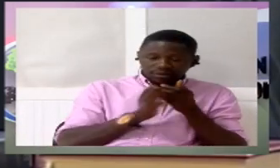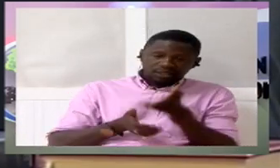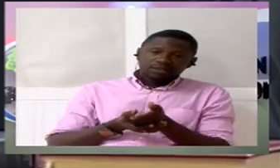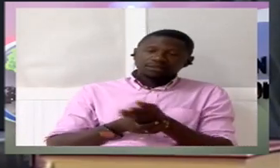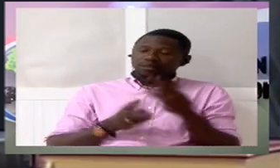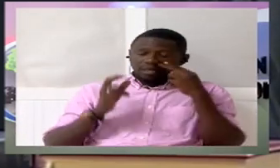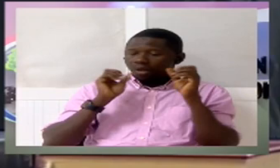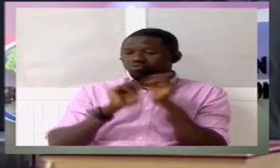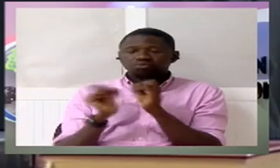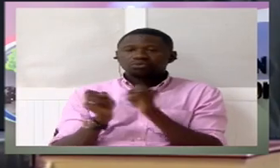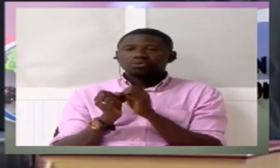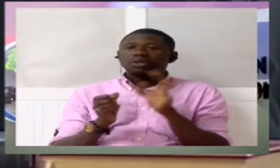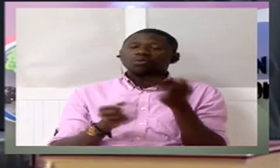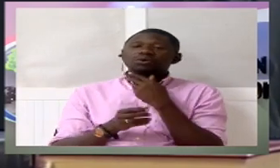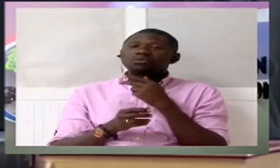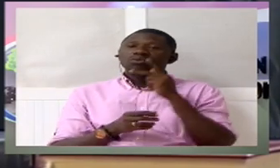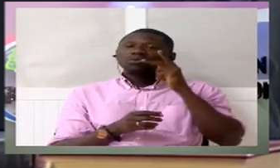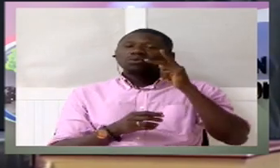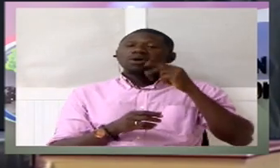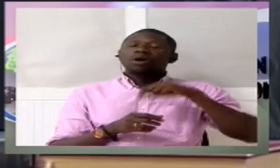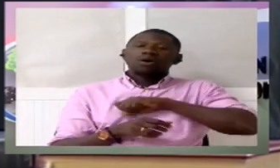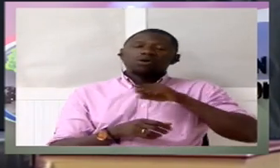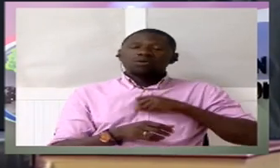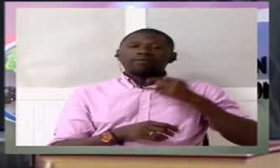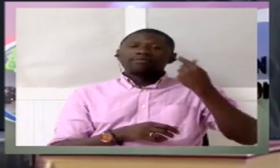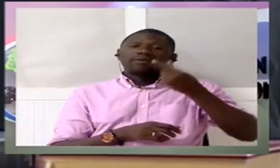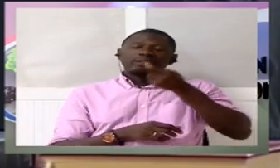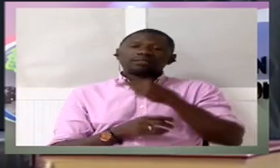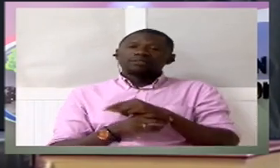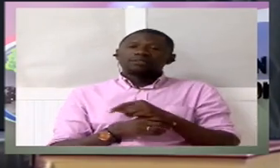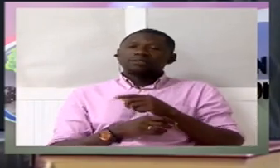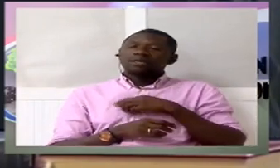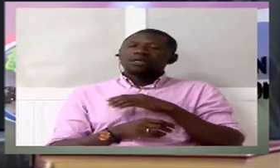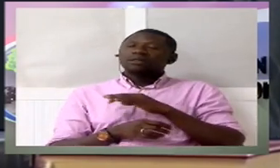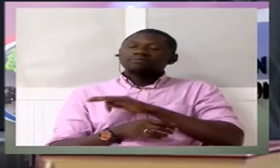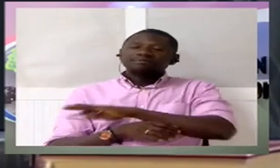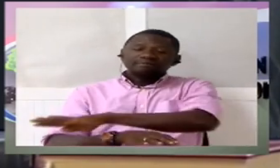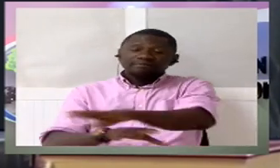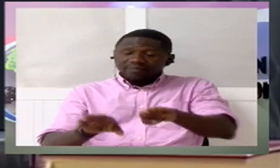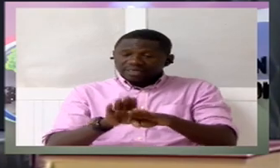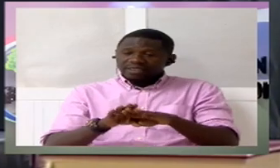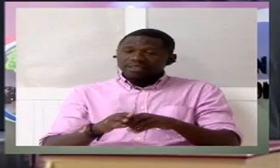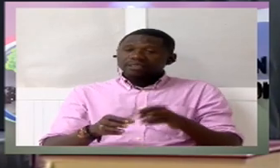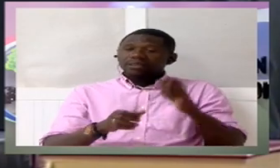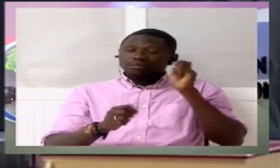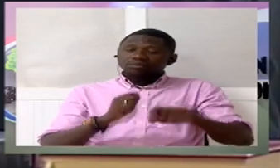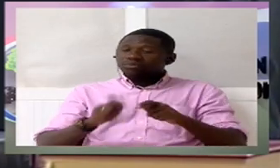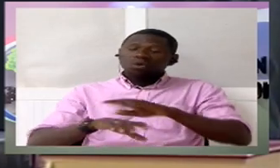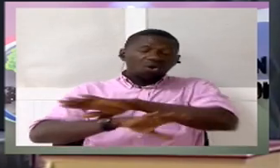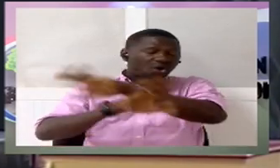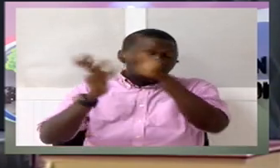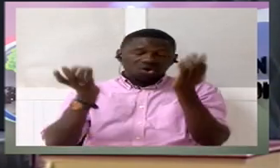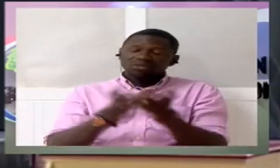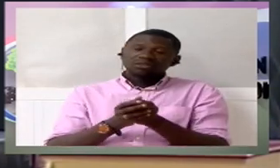guns. They went to Karantaba. Their farmland. They burnt it all. They